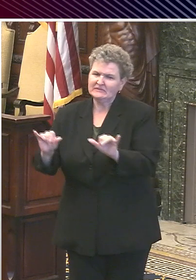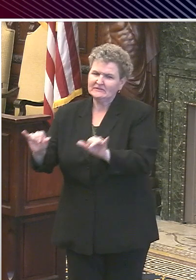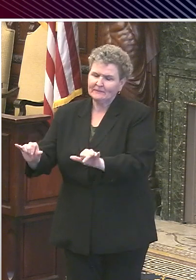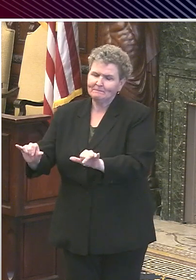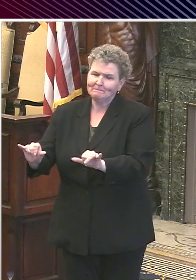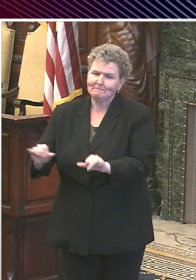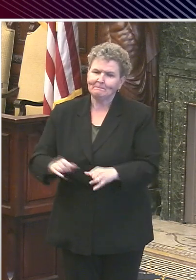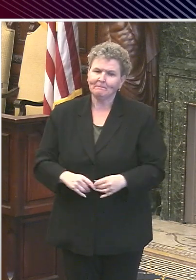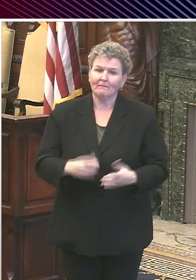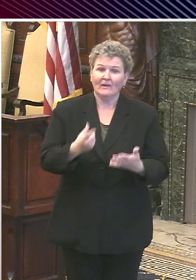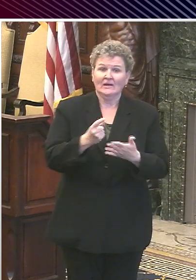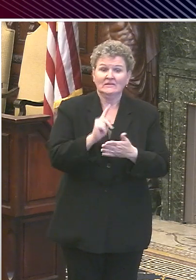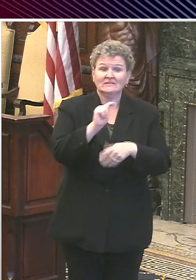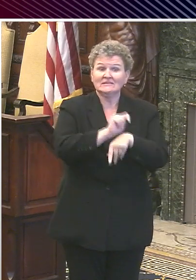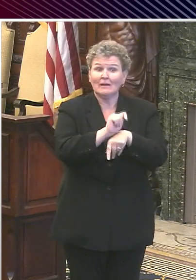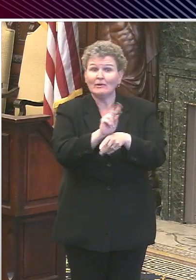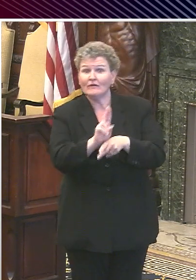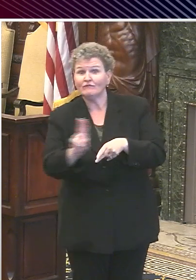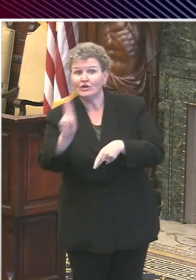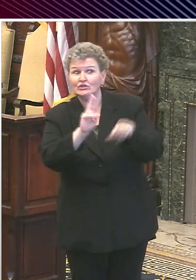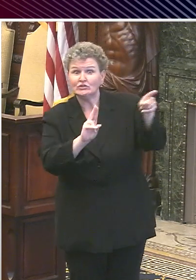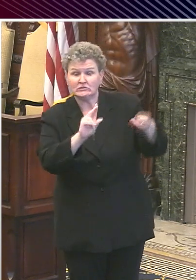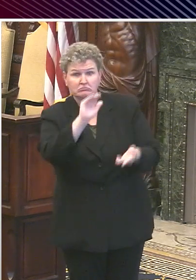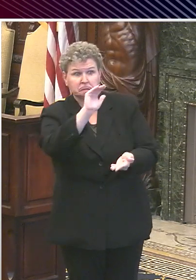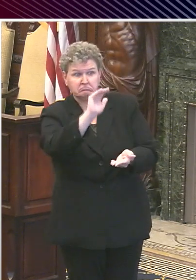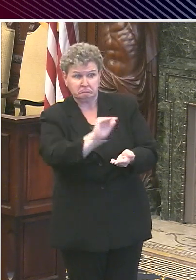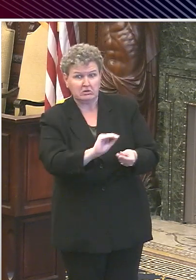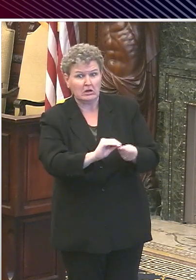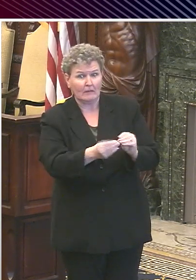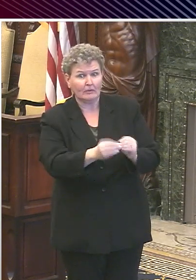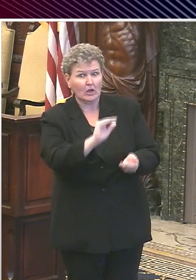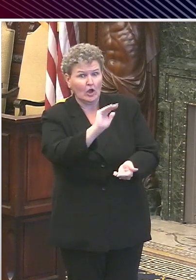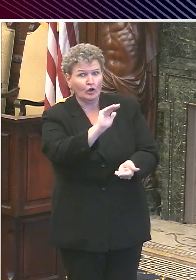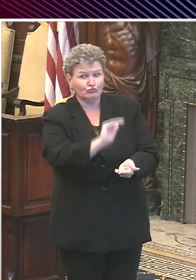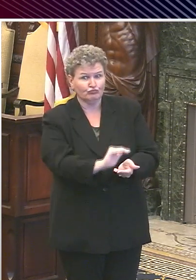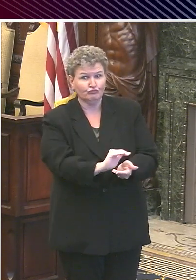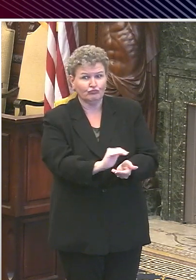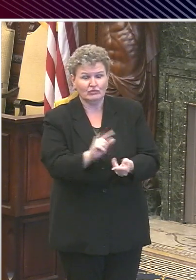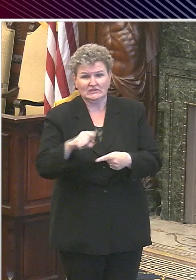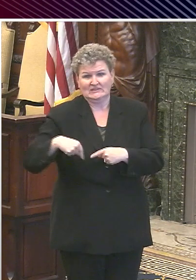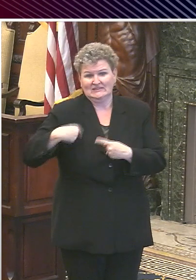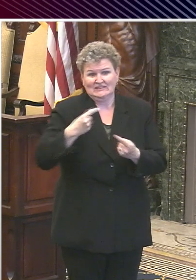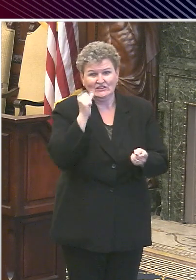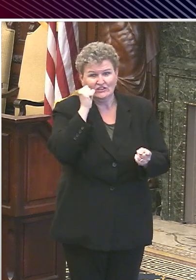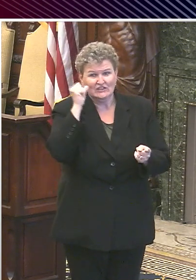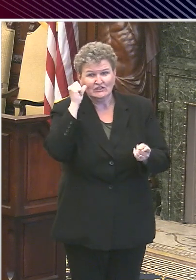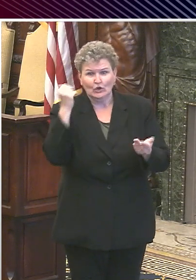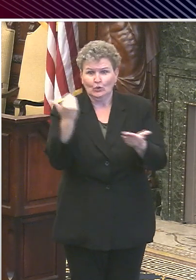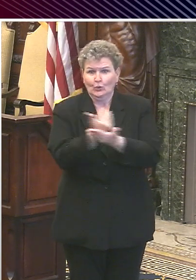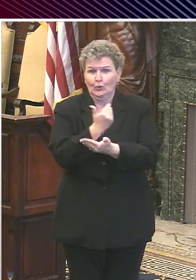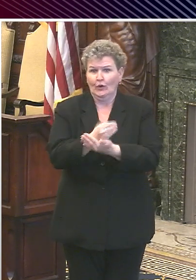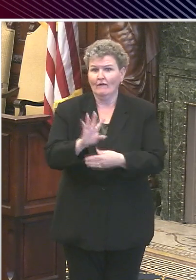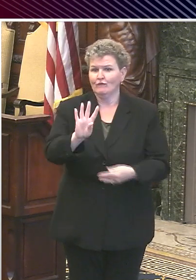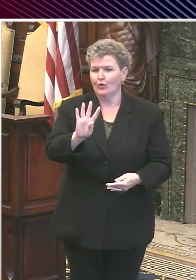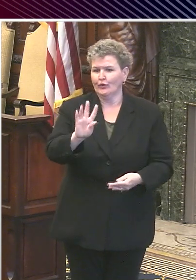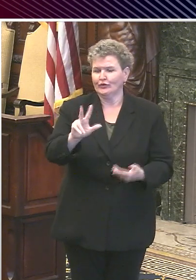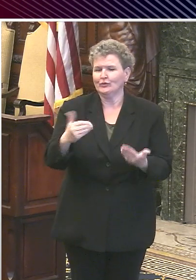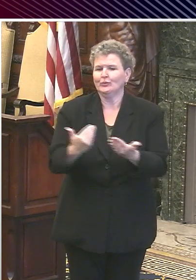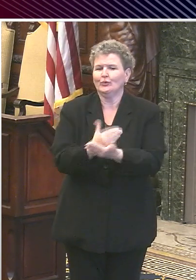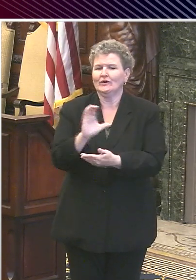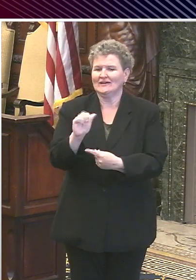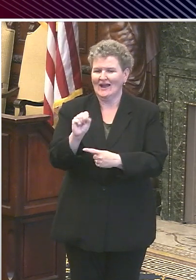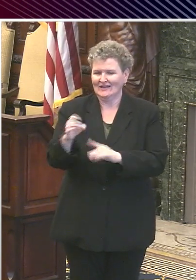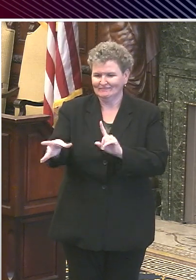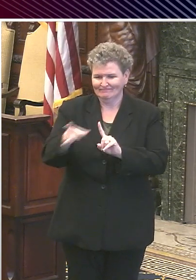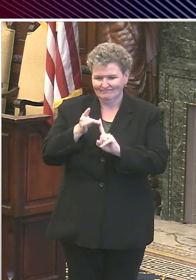at Temple is subsiding. Here are the numbers. Since this time yesterday, we've identified 43 additional cases of the coronavirus infection in Philadelphia